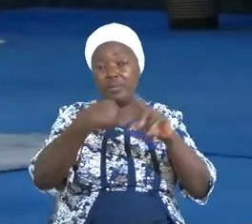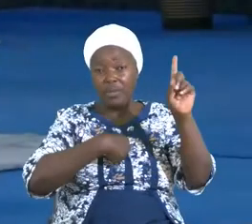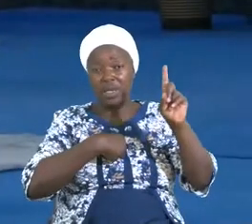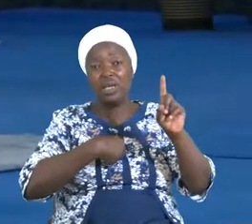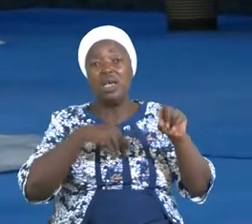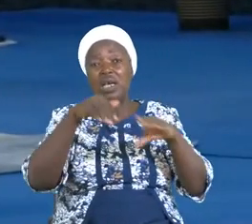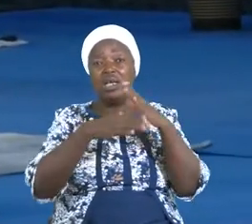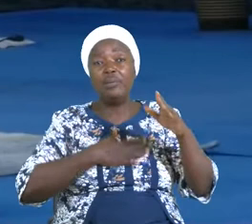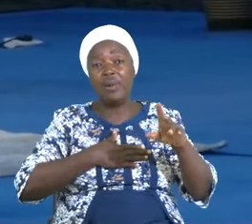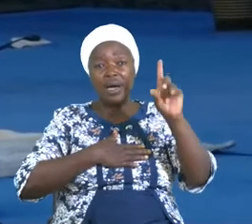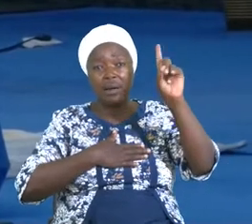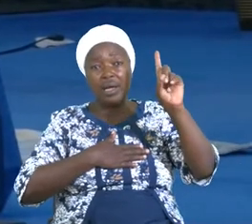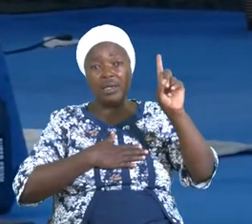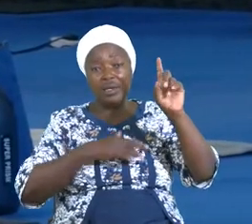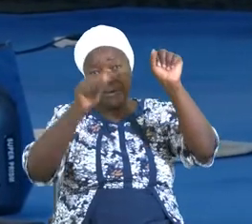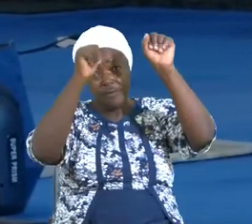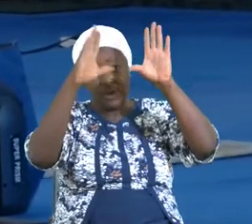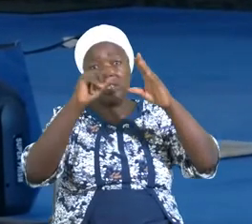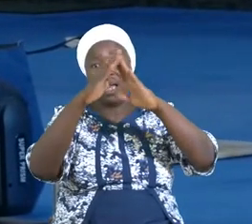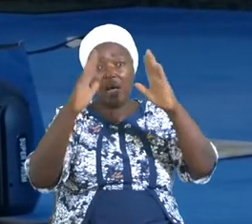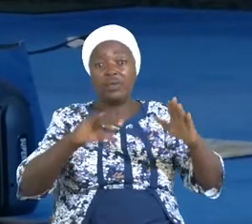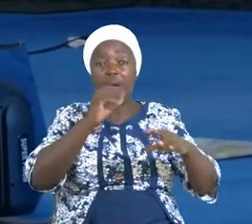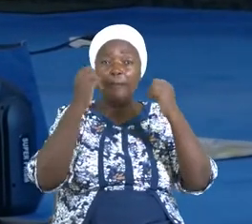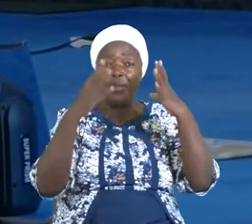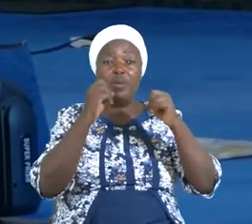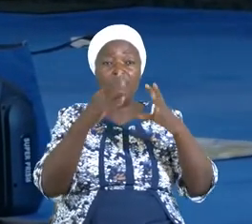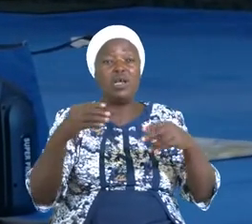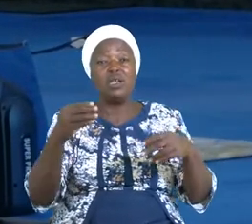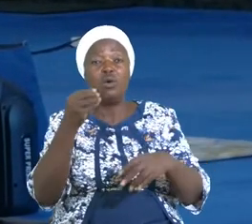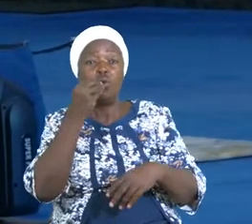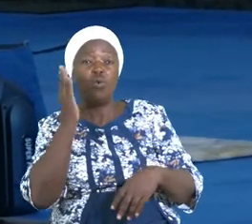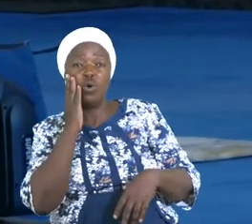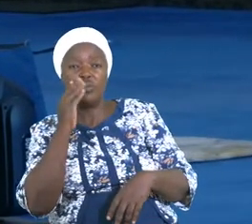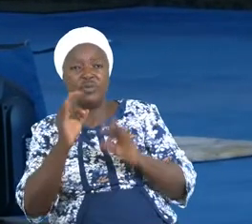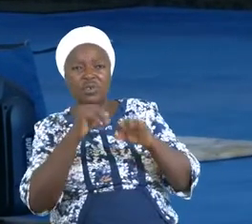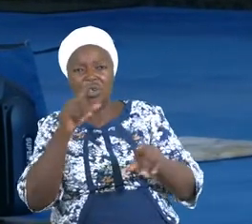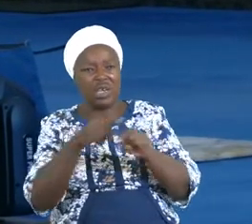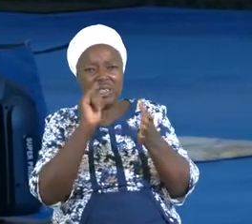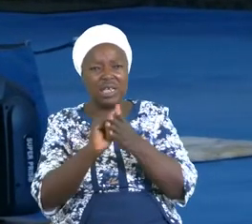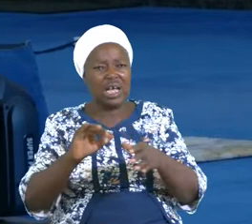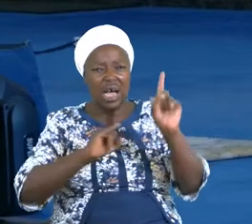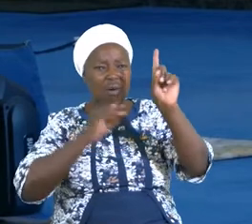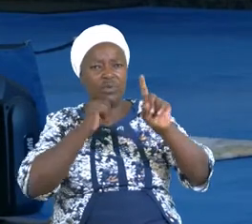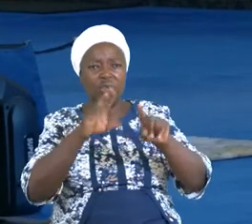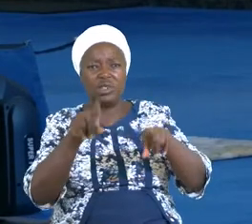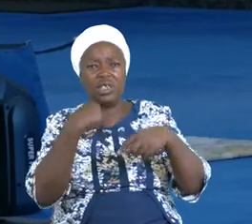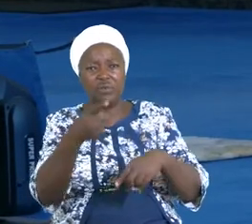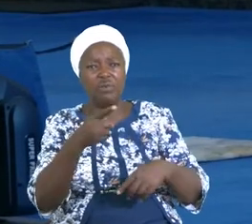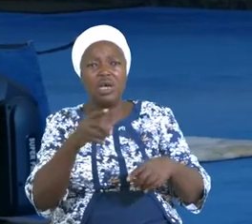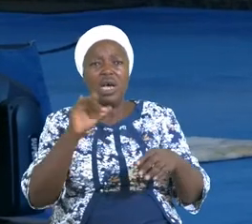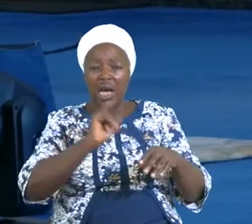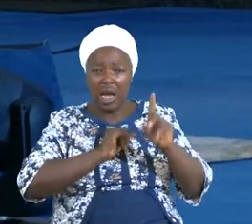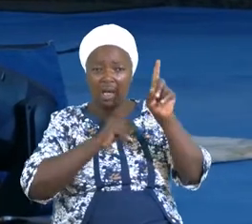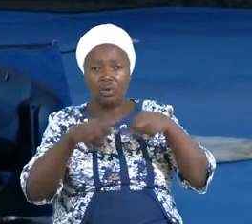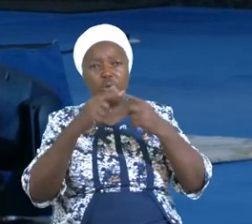are many mansions. If it were not so, I would have told you. I go to prepare a place for you. And if I go